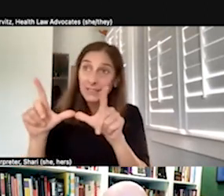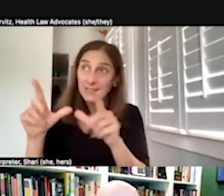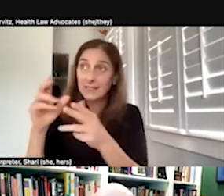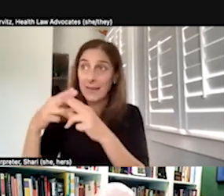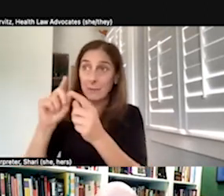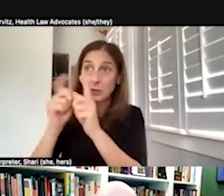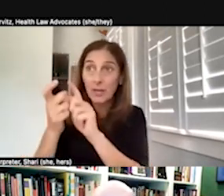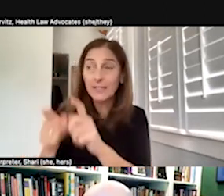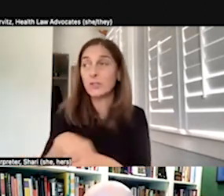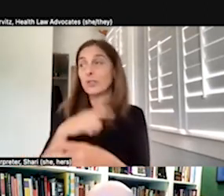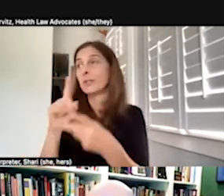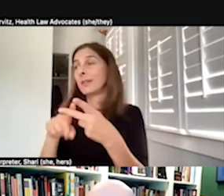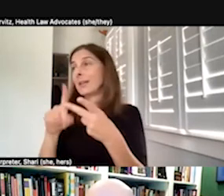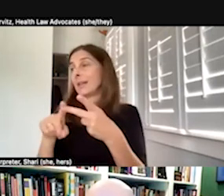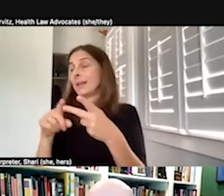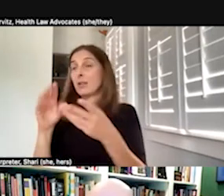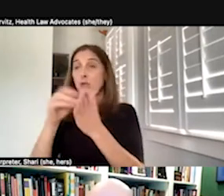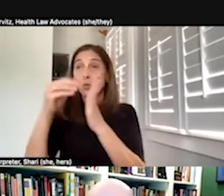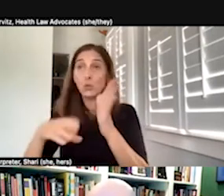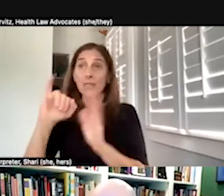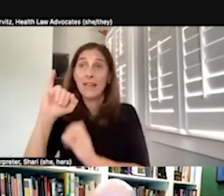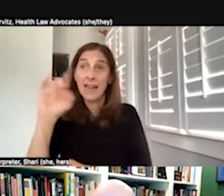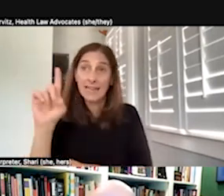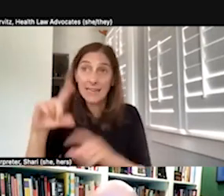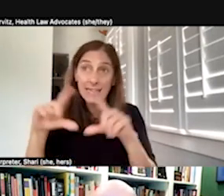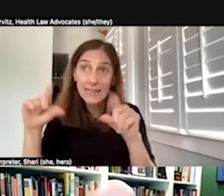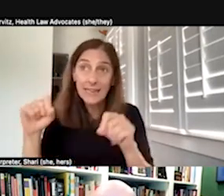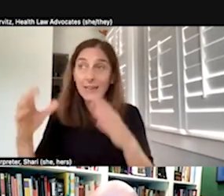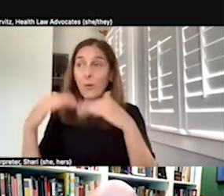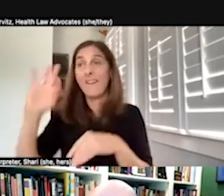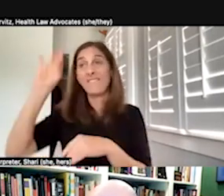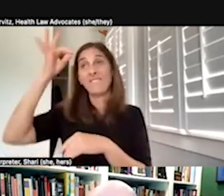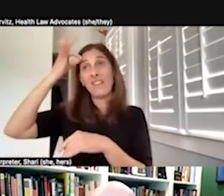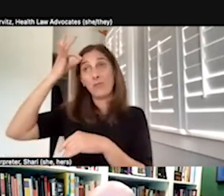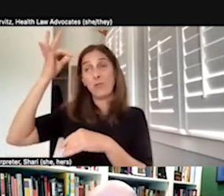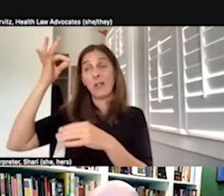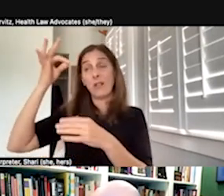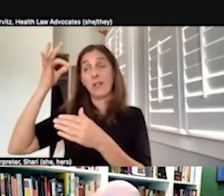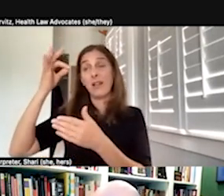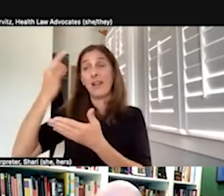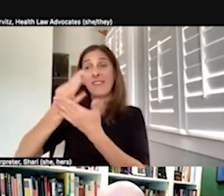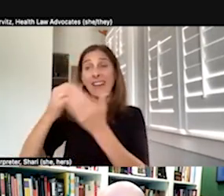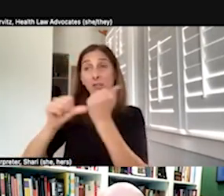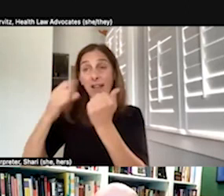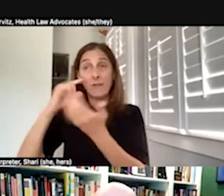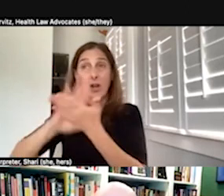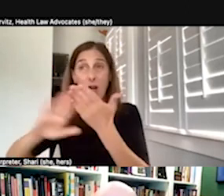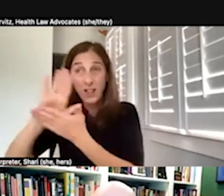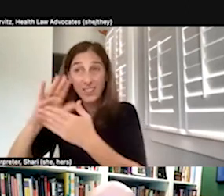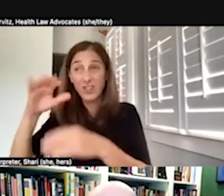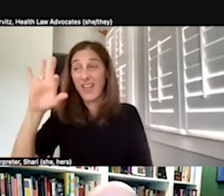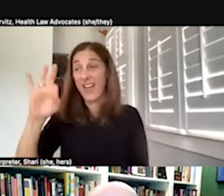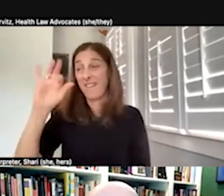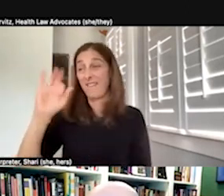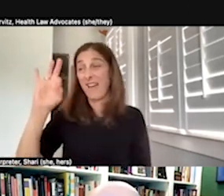things on like a FAFSA form, even deeds or property documents. All of those types of things usually happen after one gets